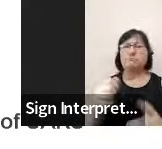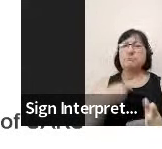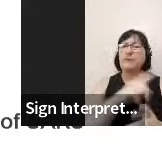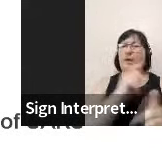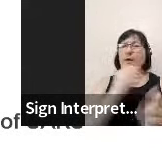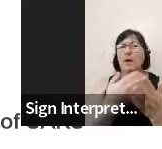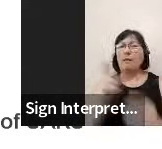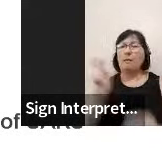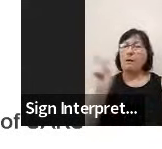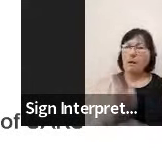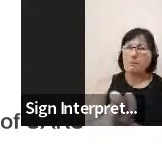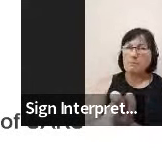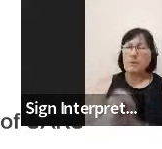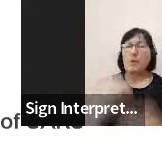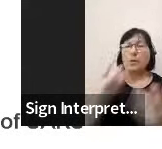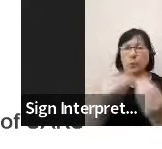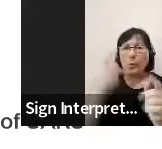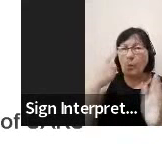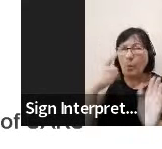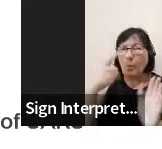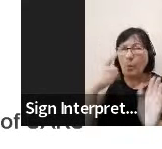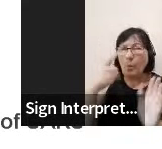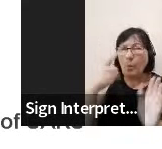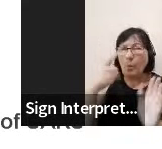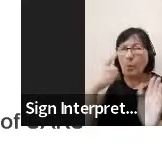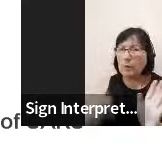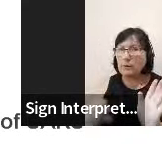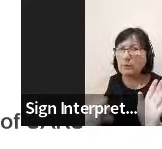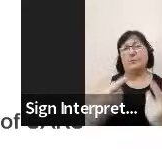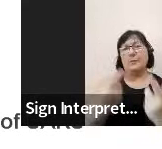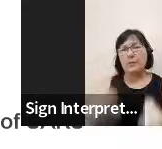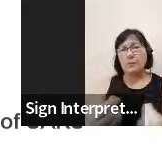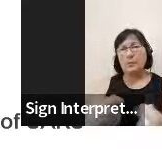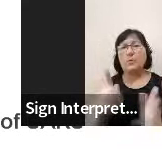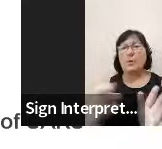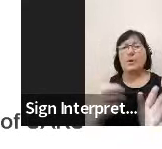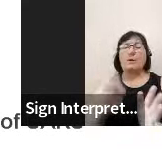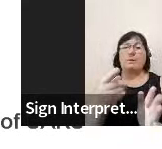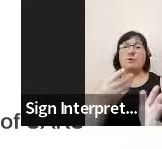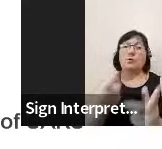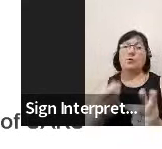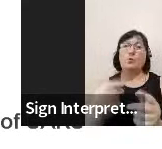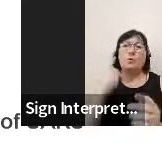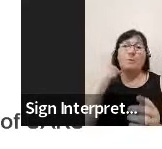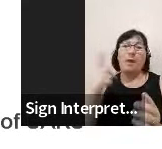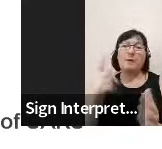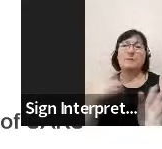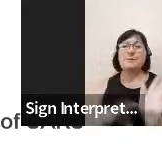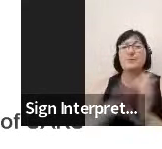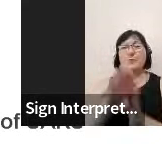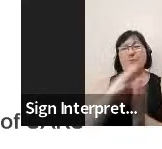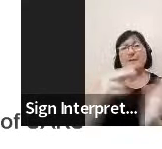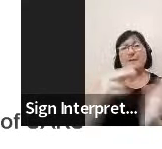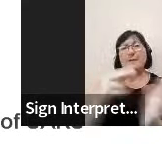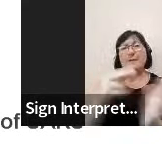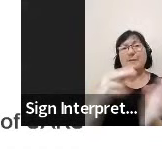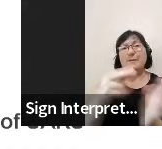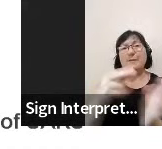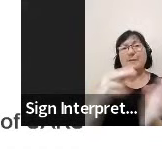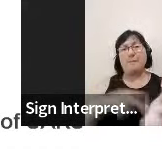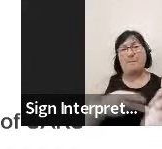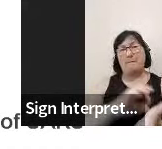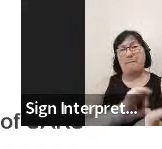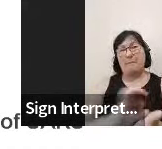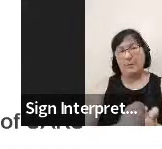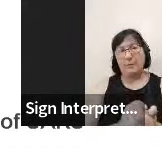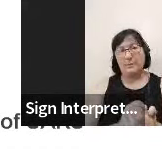a compliance improvement plan if there is a need, because you may find that you are actually compliant. It's just that you were not so